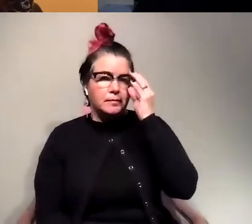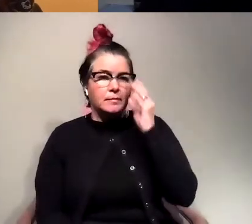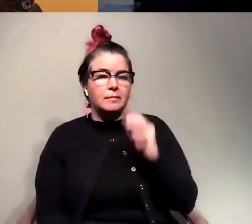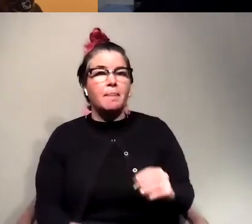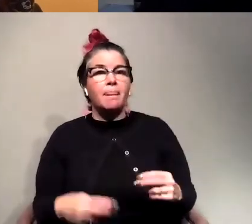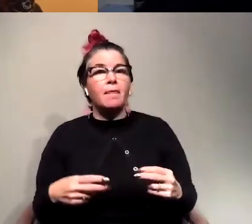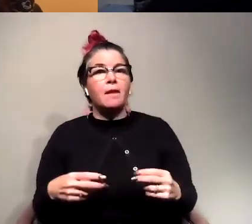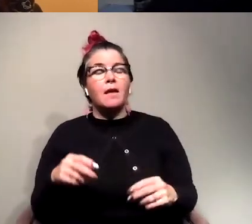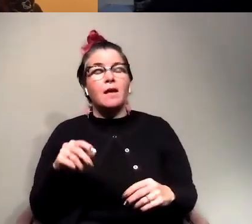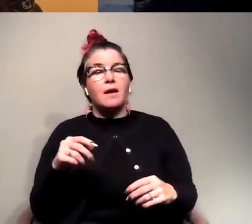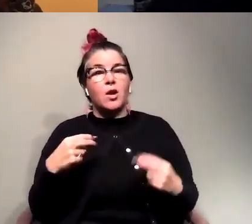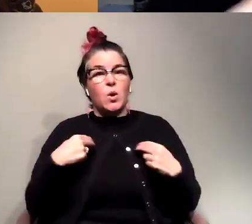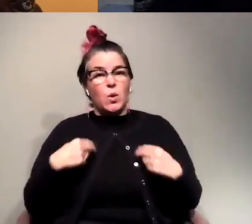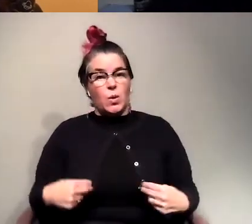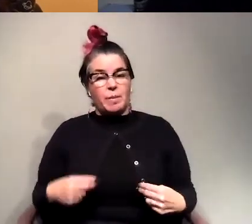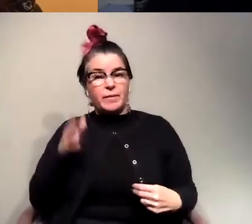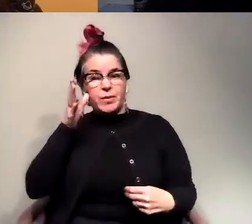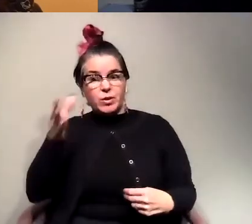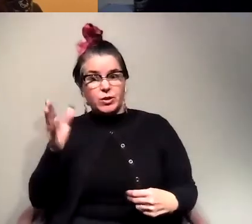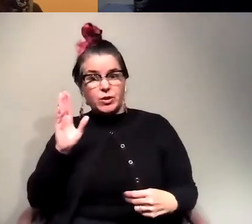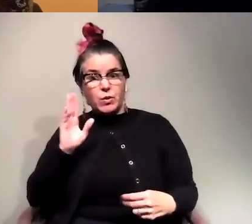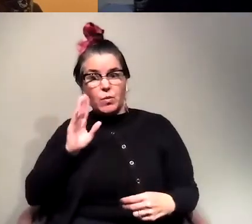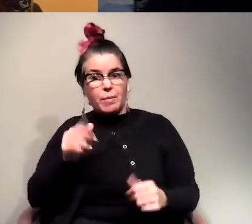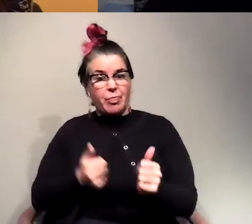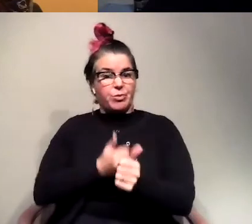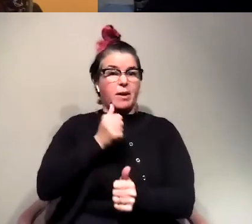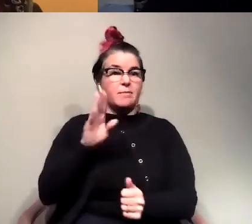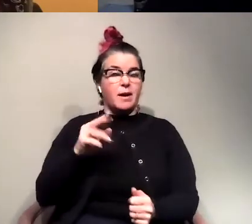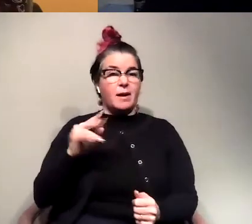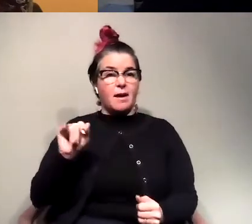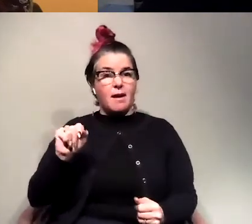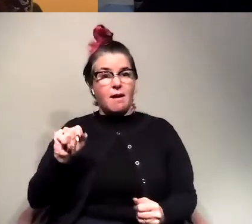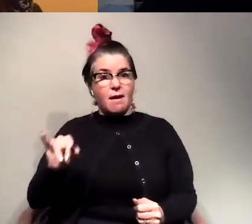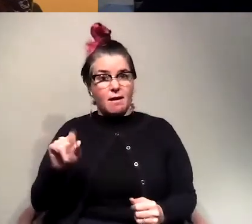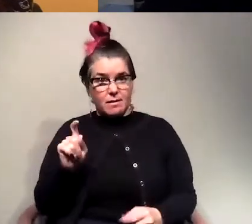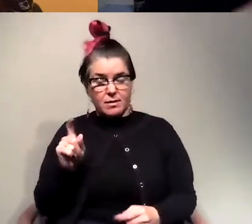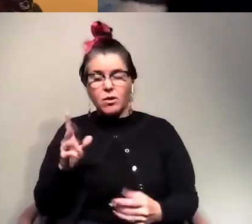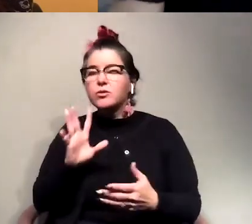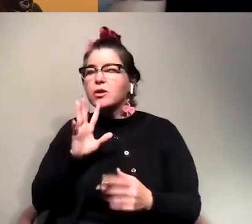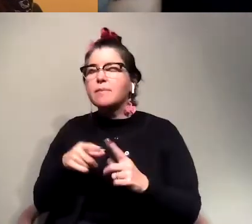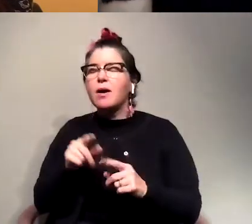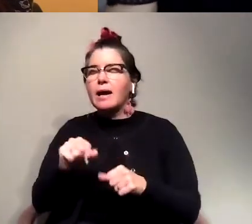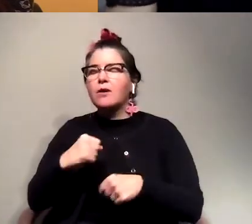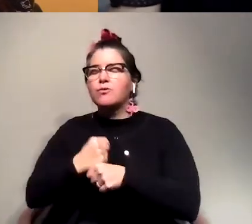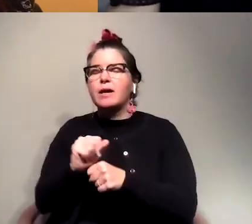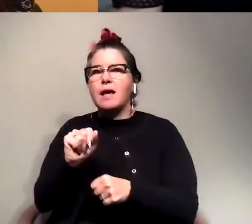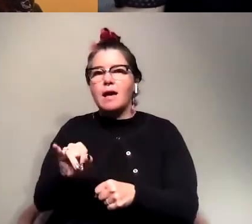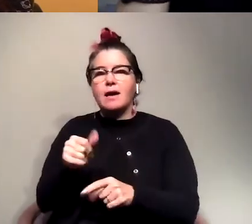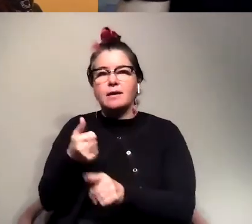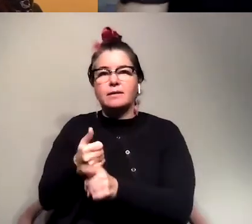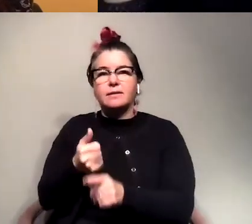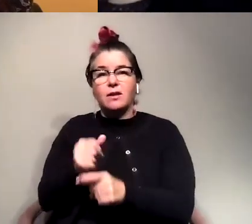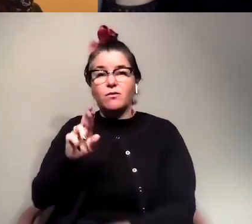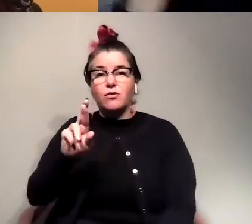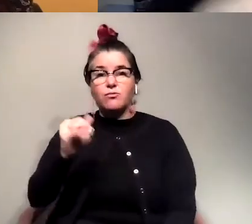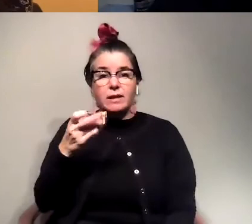from AI in the future? We've already talked about how basically we can create AI that is as racist